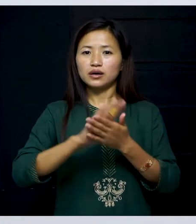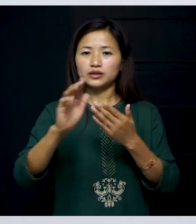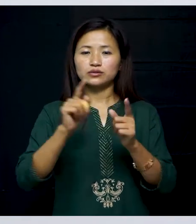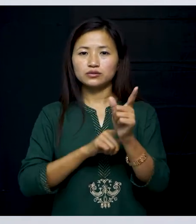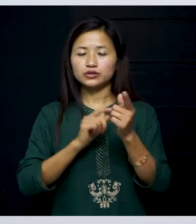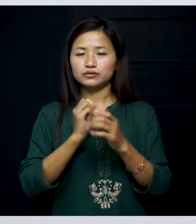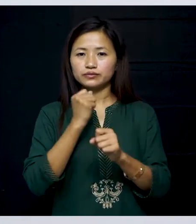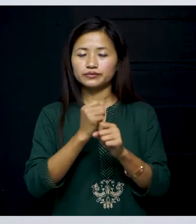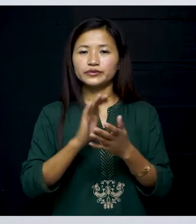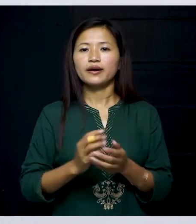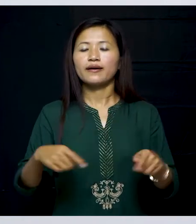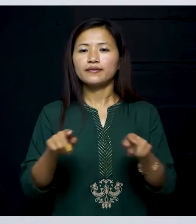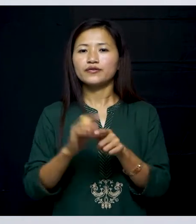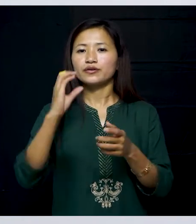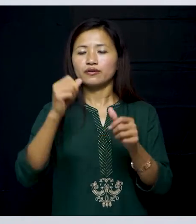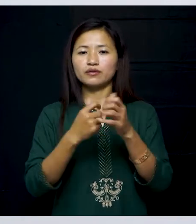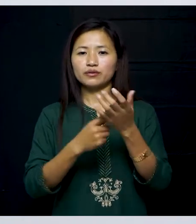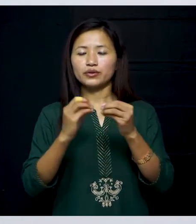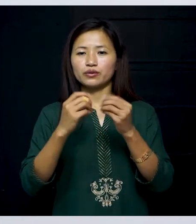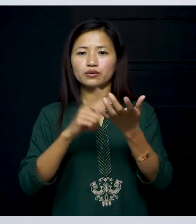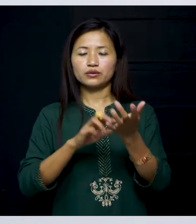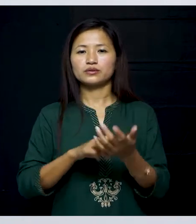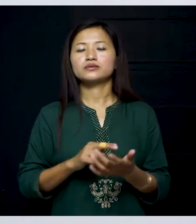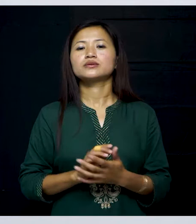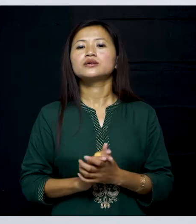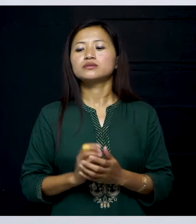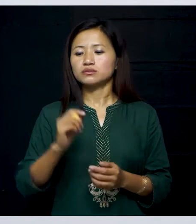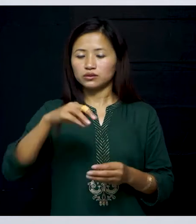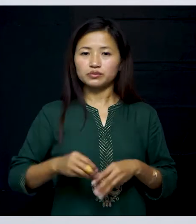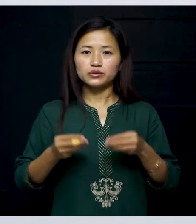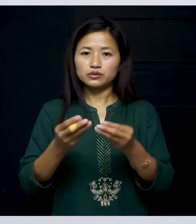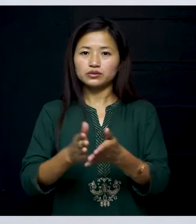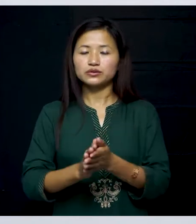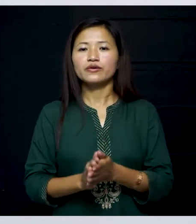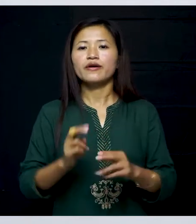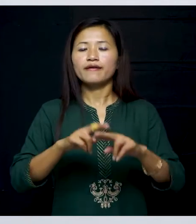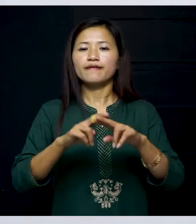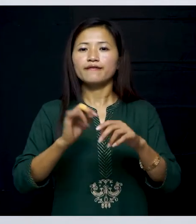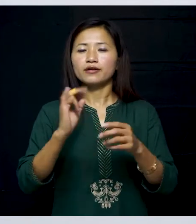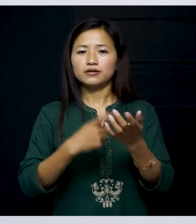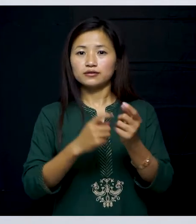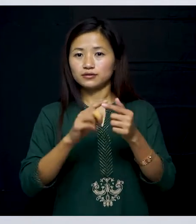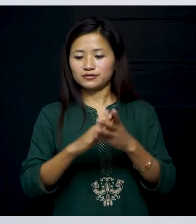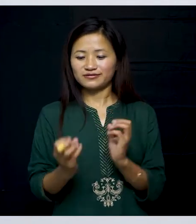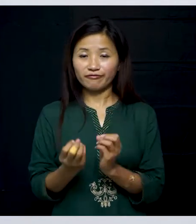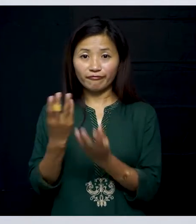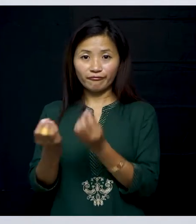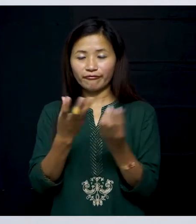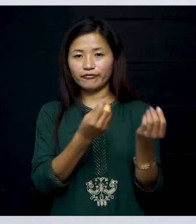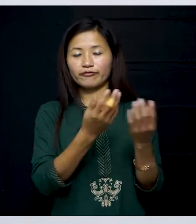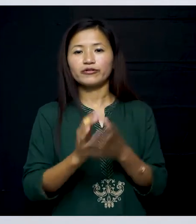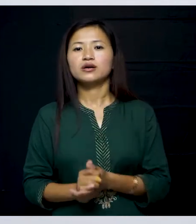and carbon. These are the things that are required to produce fire, and it is a chemical reaction. Early men might be